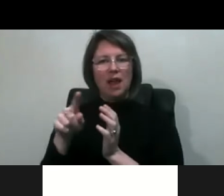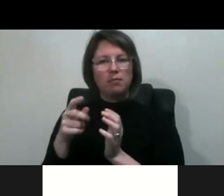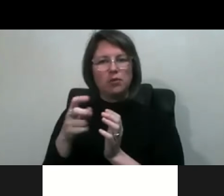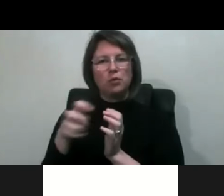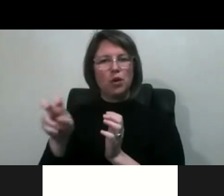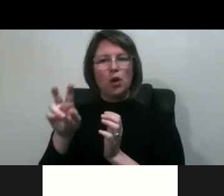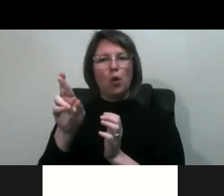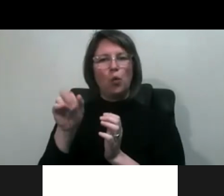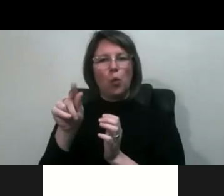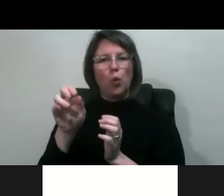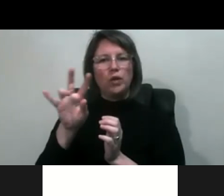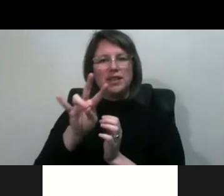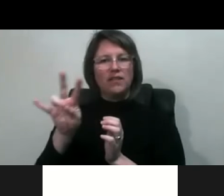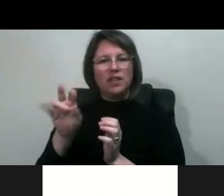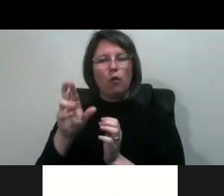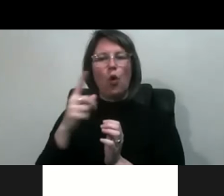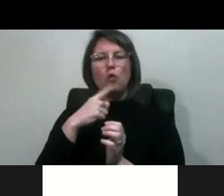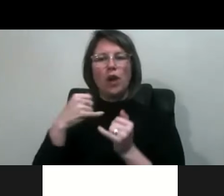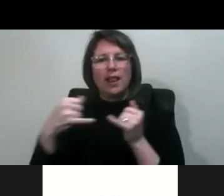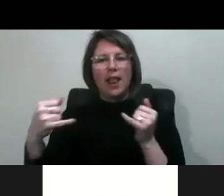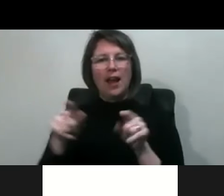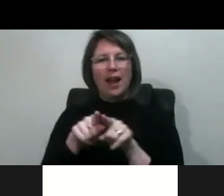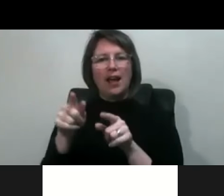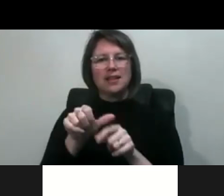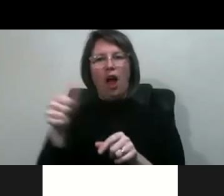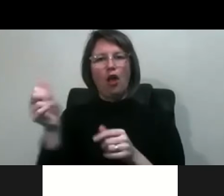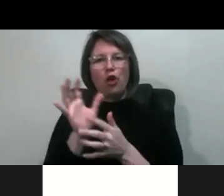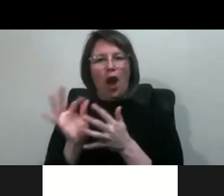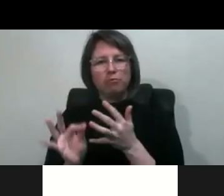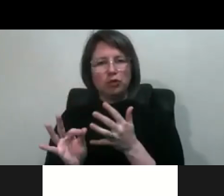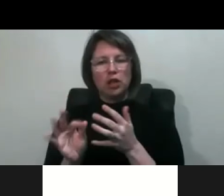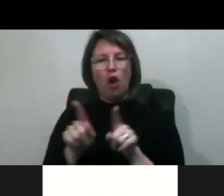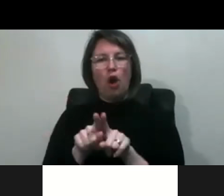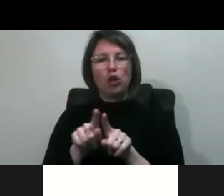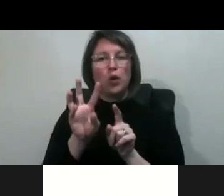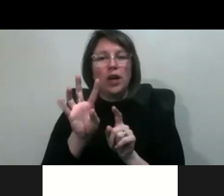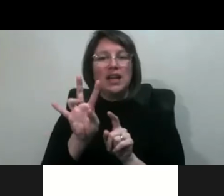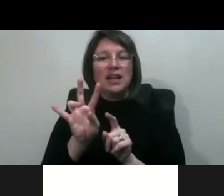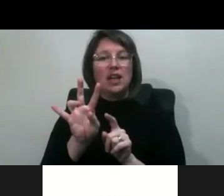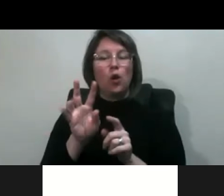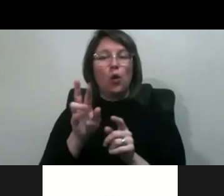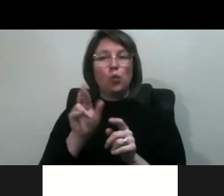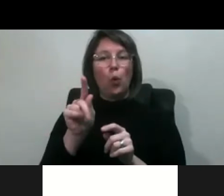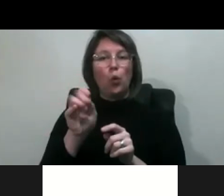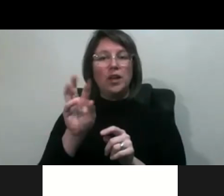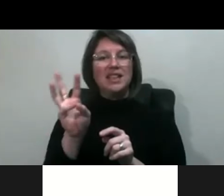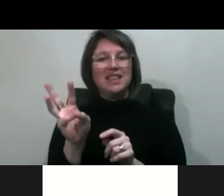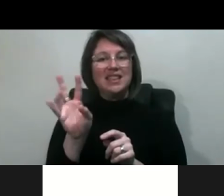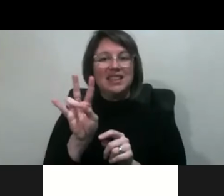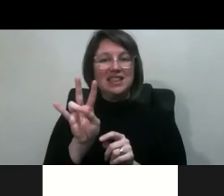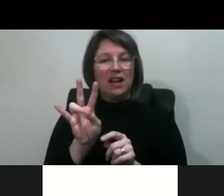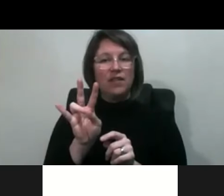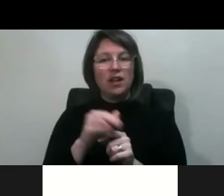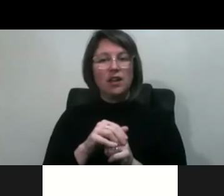77 or the Red Line as an alternative service. In addition to that, the Route 67 span